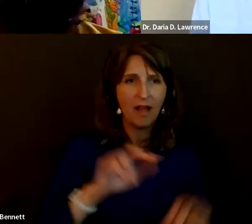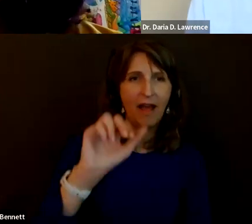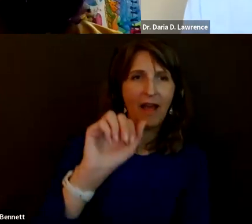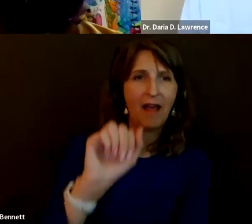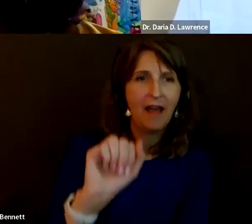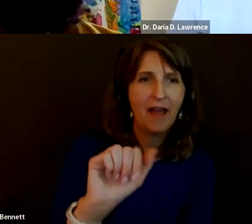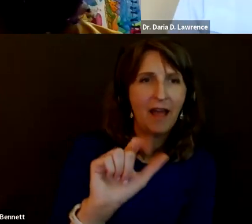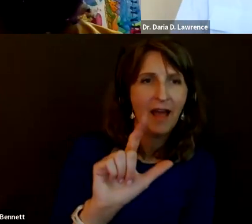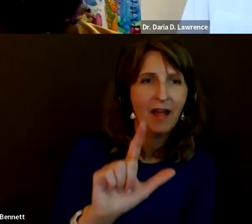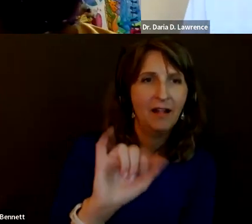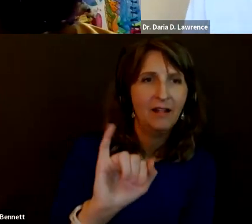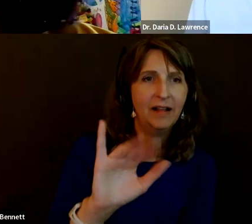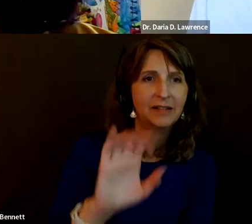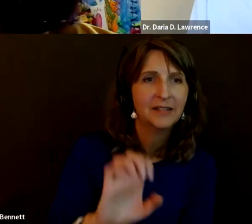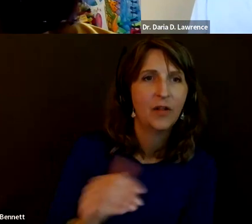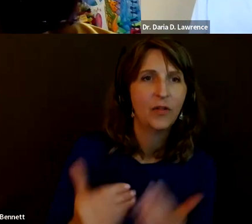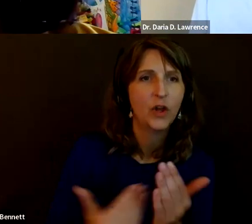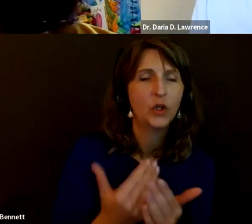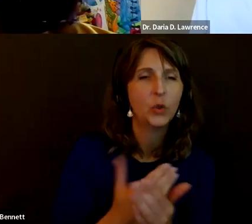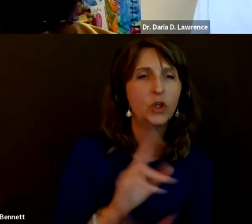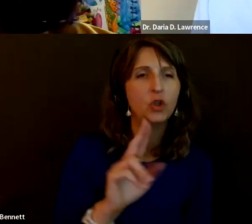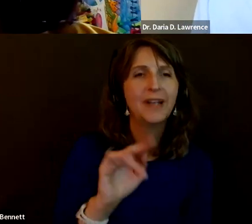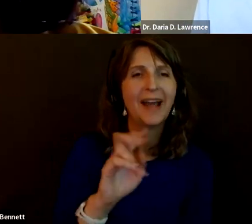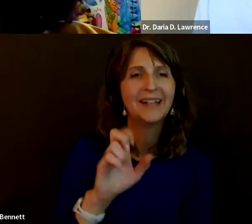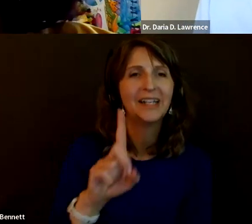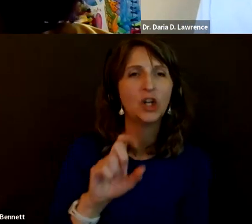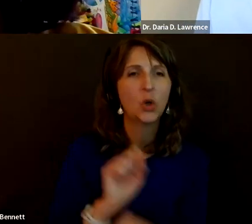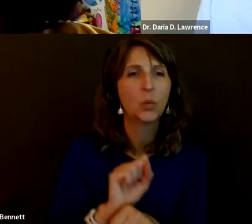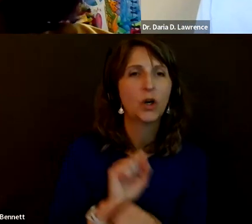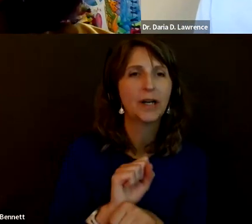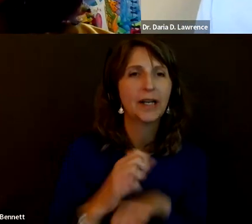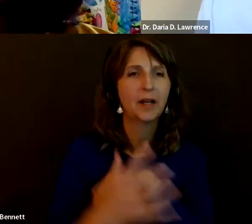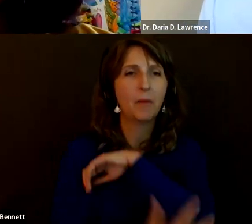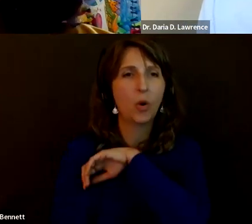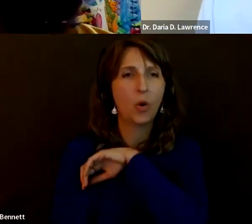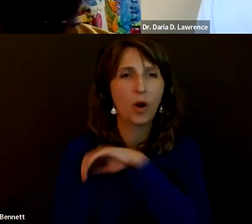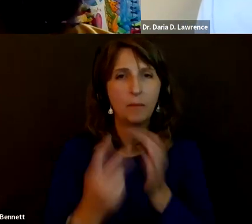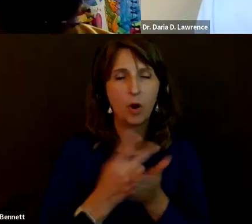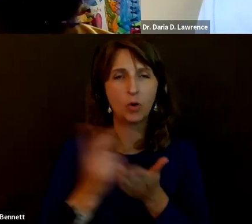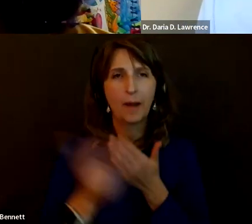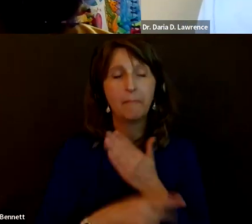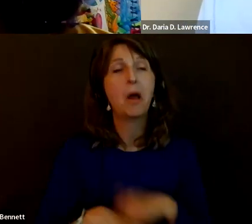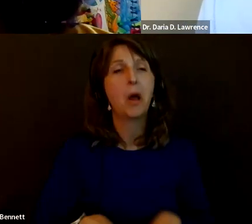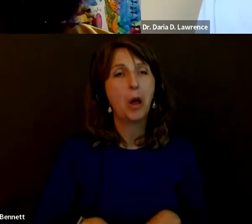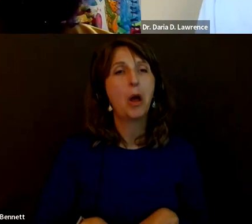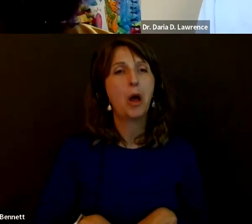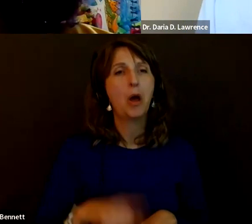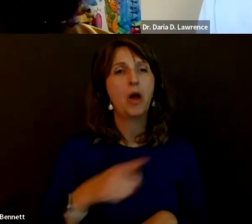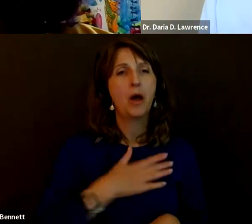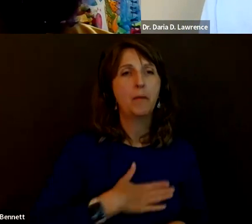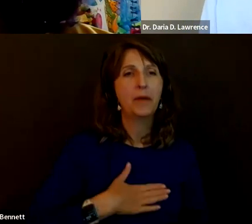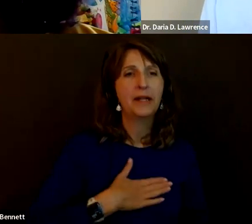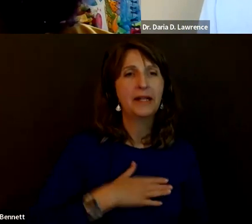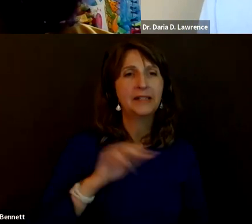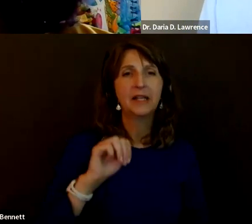homework assignment. I don't know, Mr. Mitchell, please feel free to email me afterwards so I can take a look at this, but that would be kind of nice to take a look